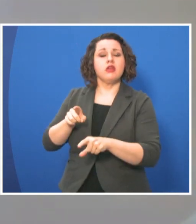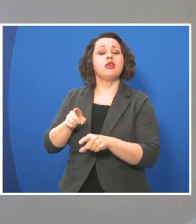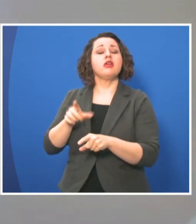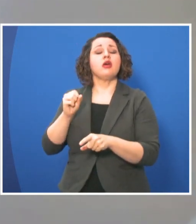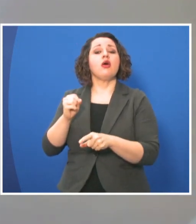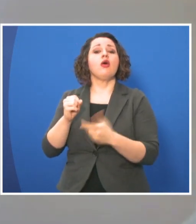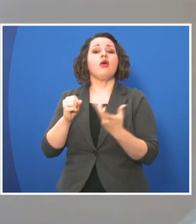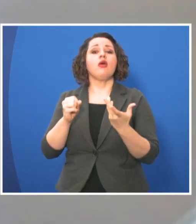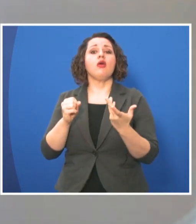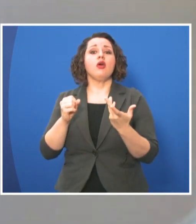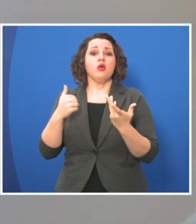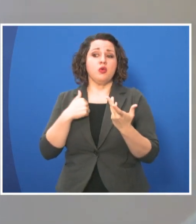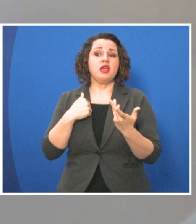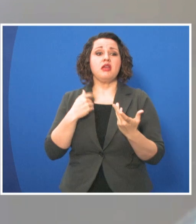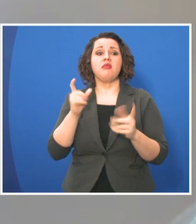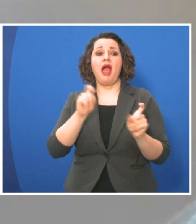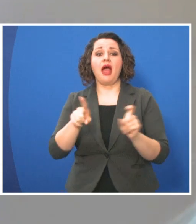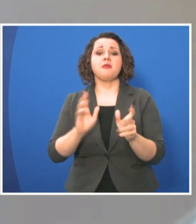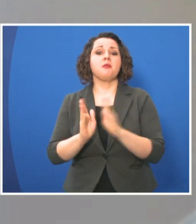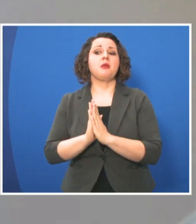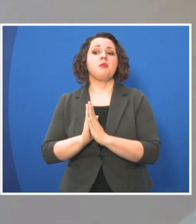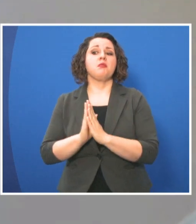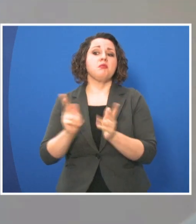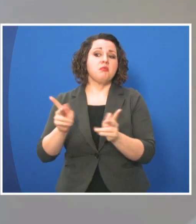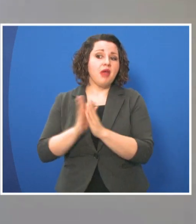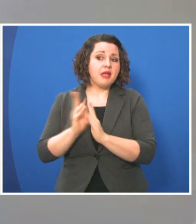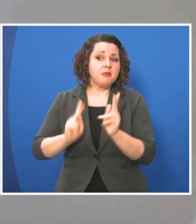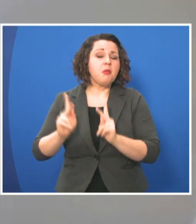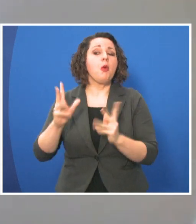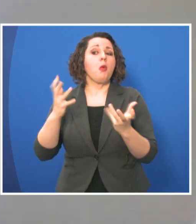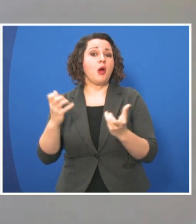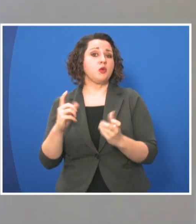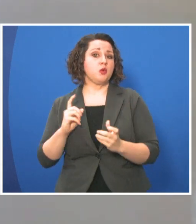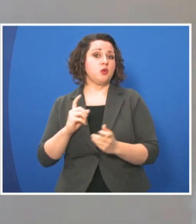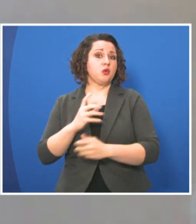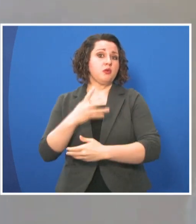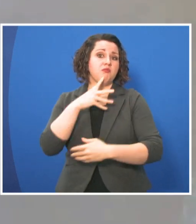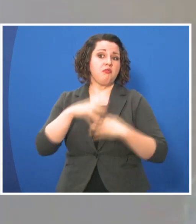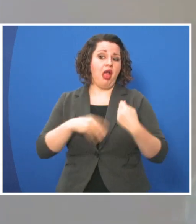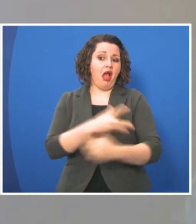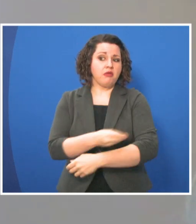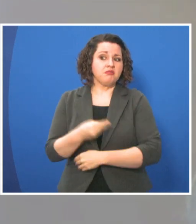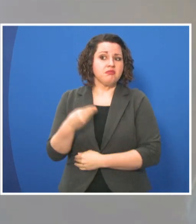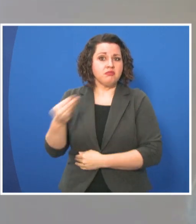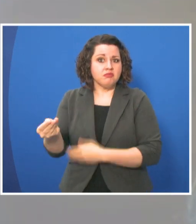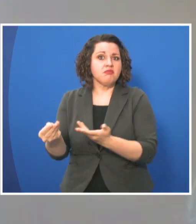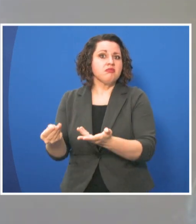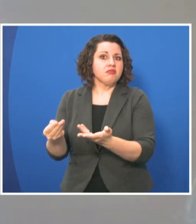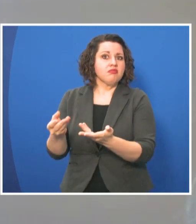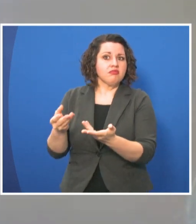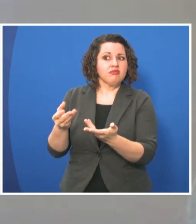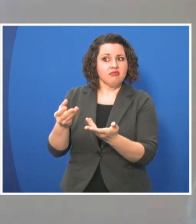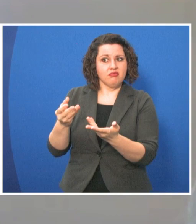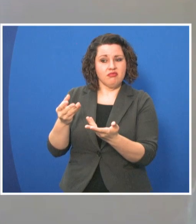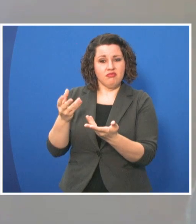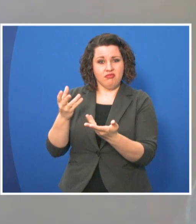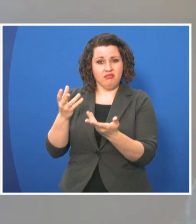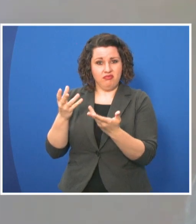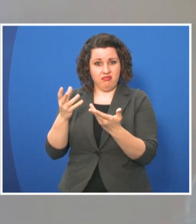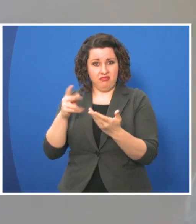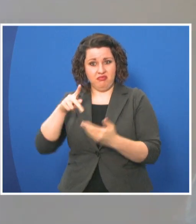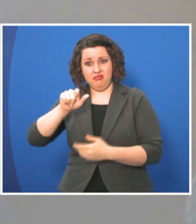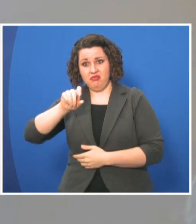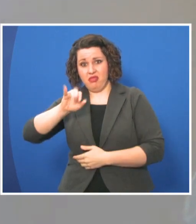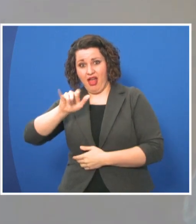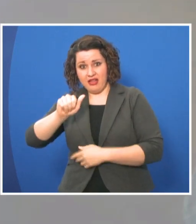be plasma donors. So these are people who would have been infected with COVID who are now trying to donate blood or plasma to